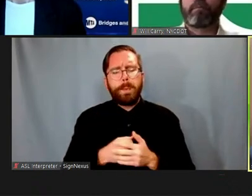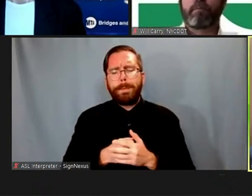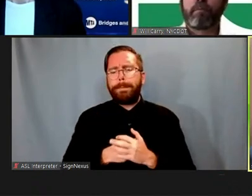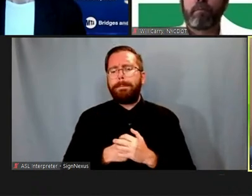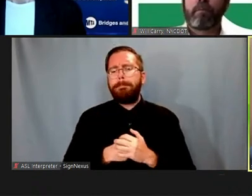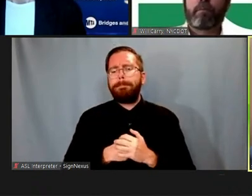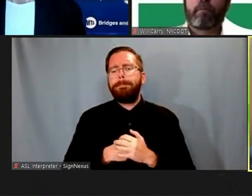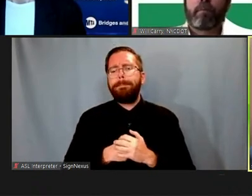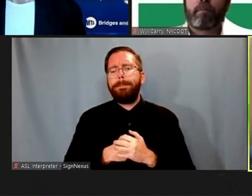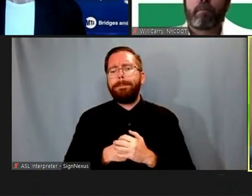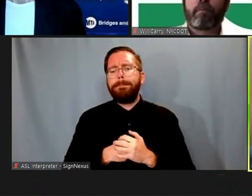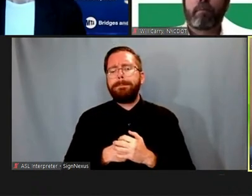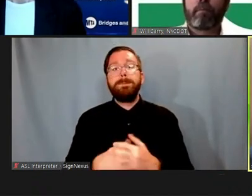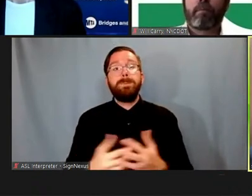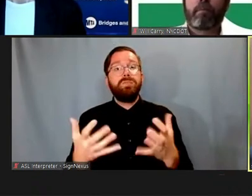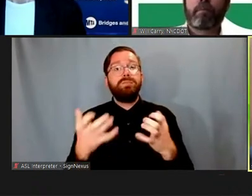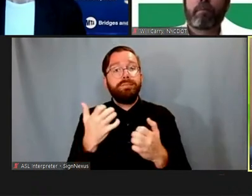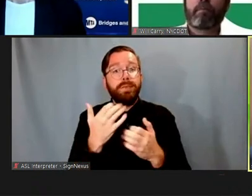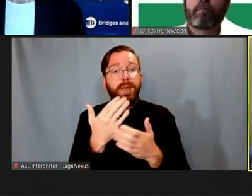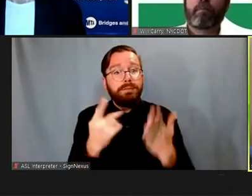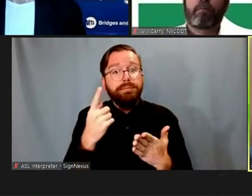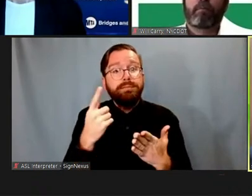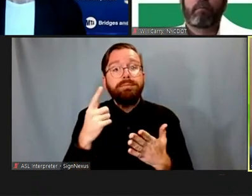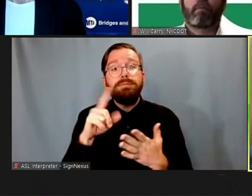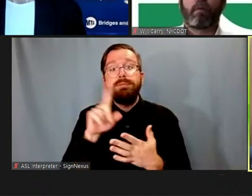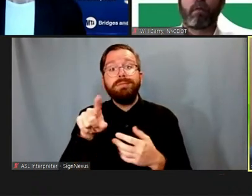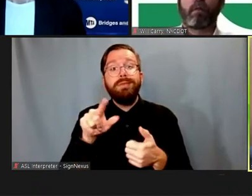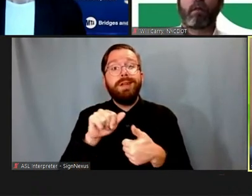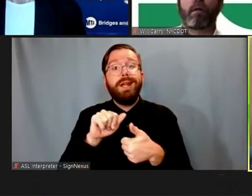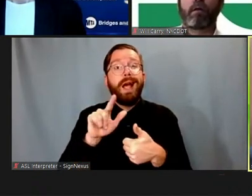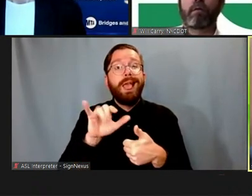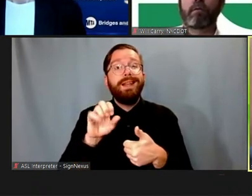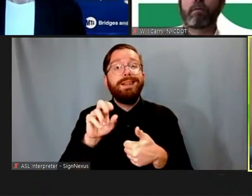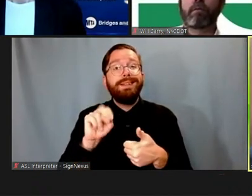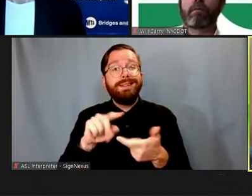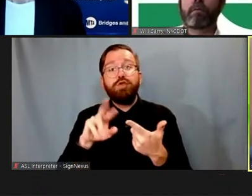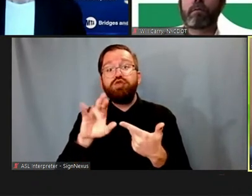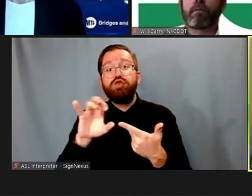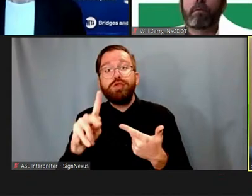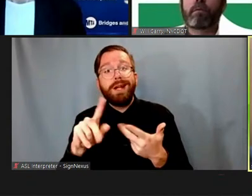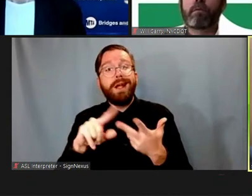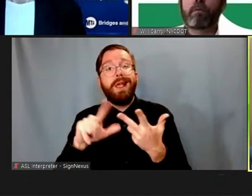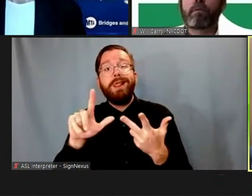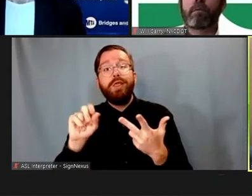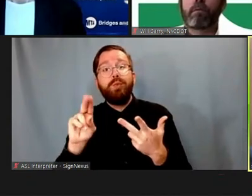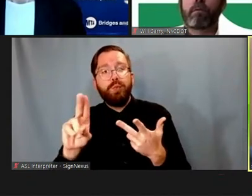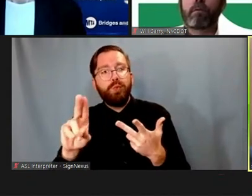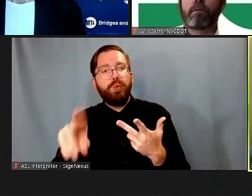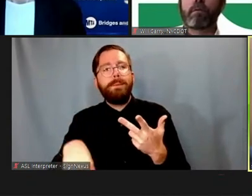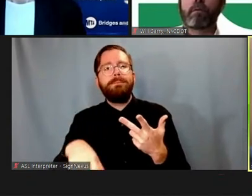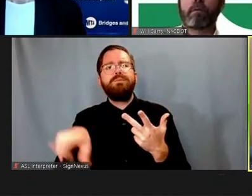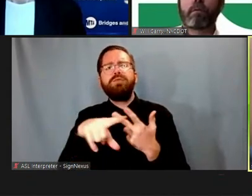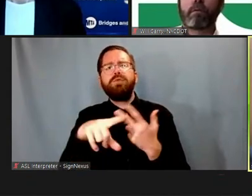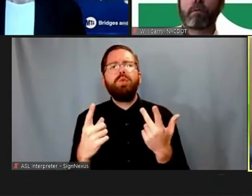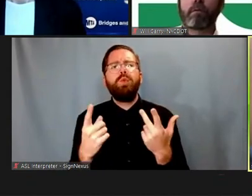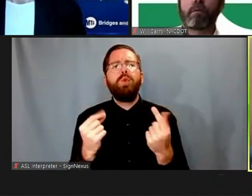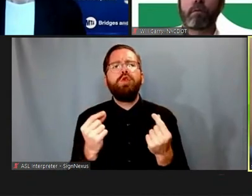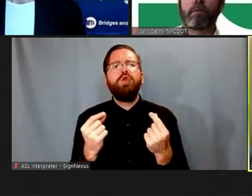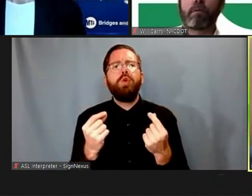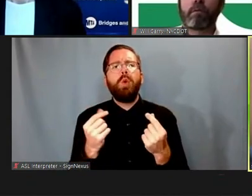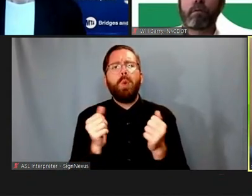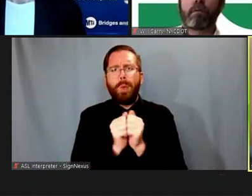somebody to ask alison rick lou what did you do with the 50 cents you raised on the transit riders once before to clean up the